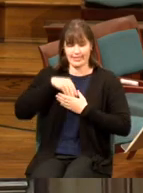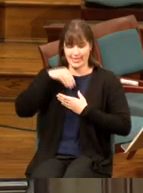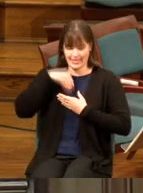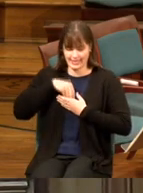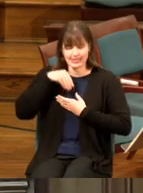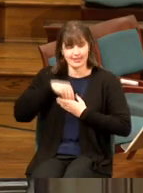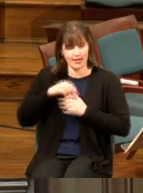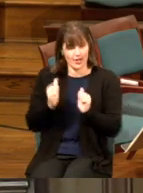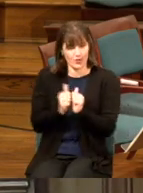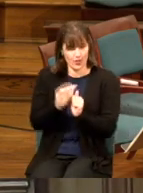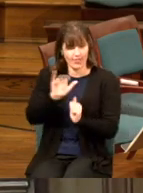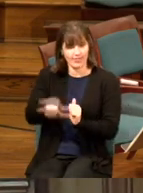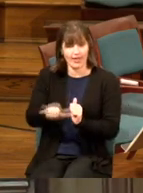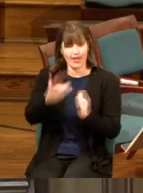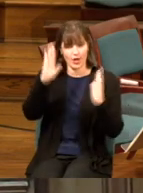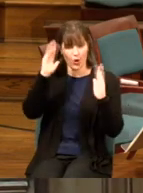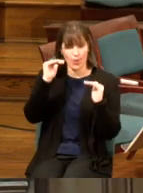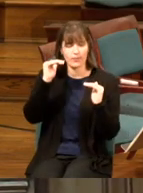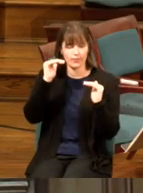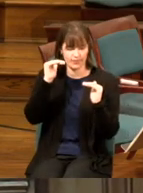that hope."